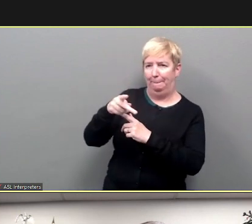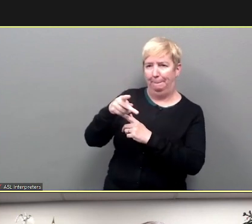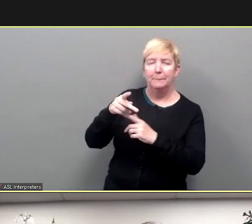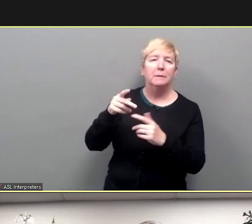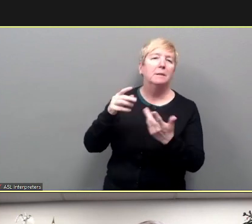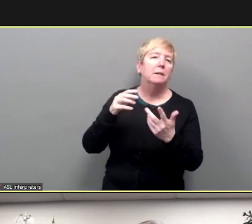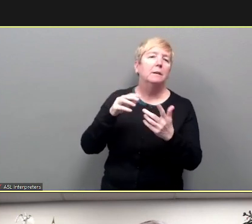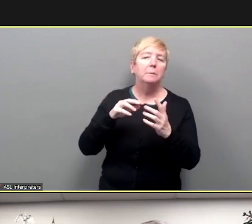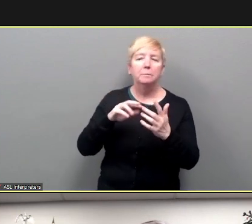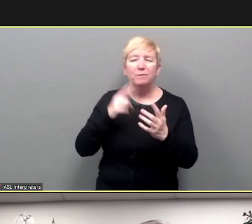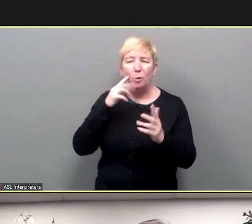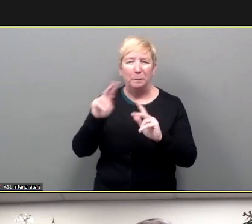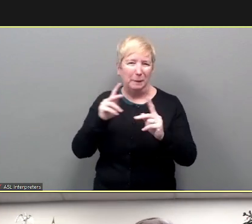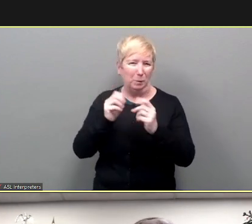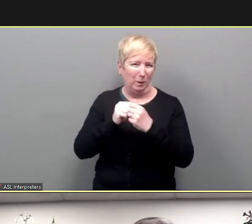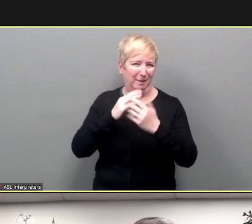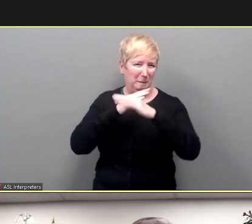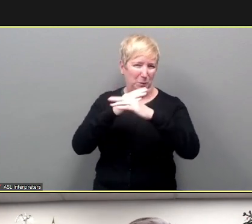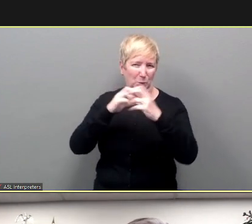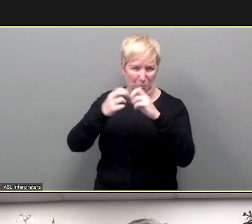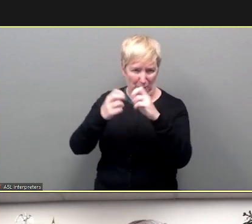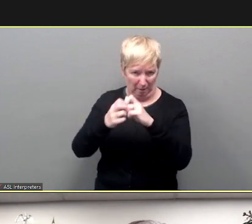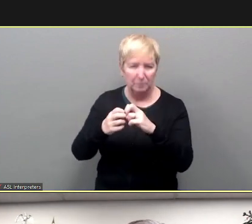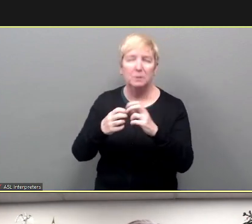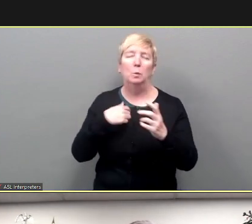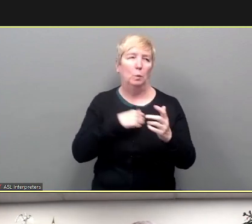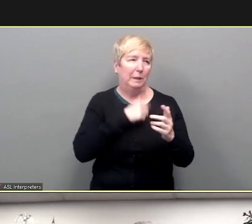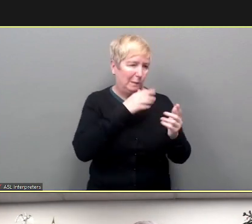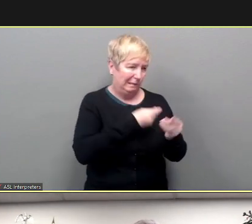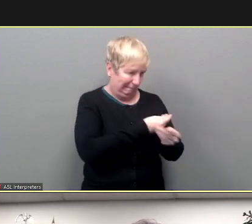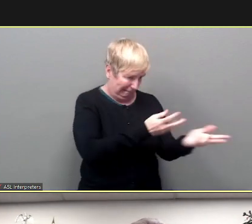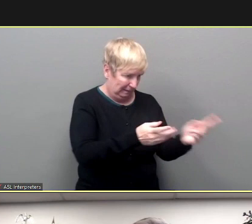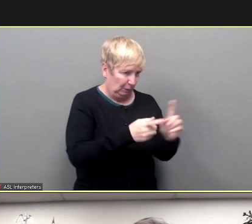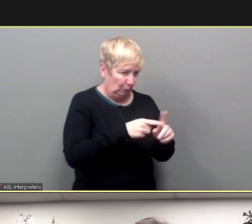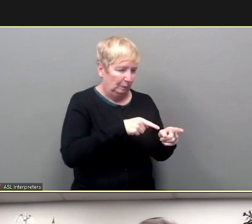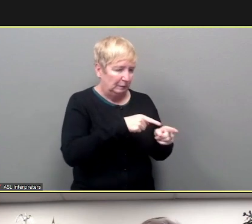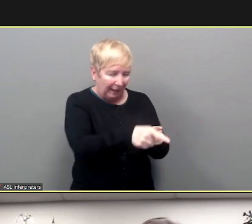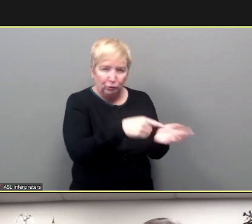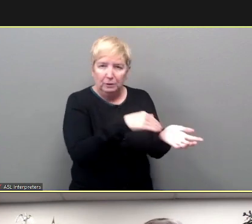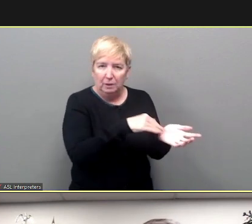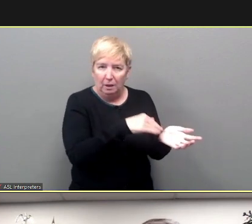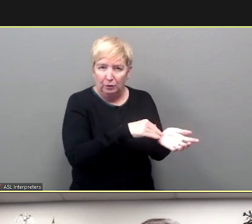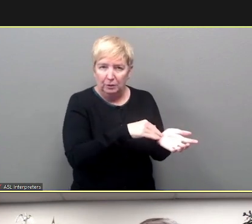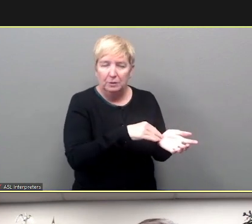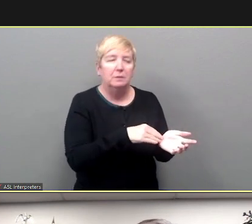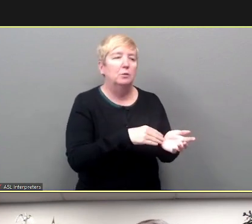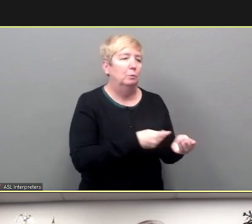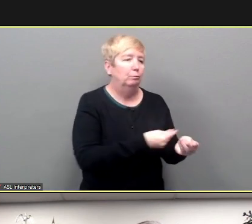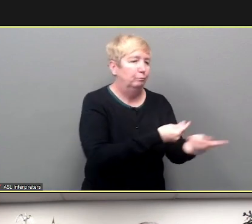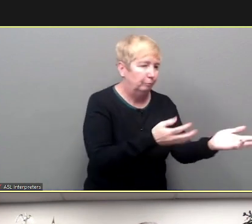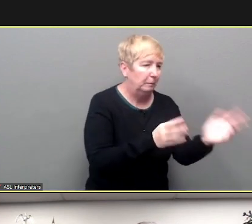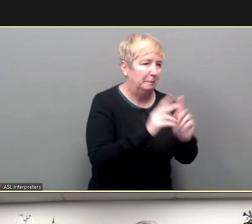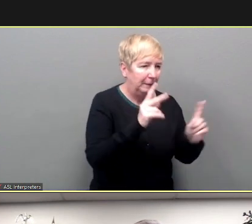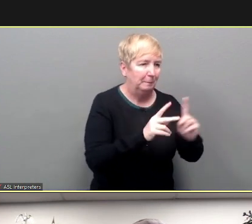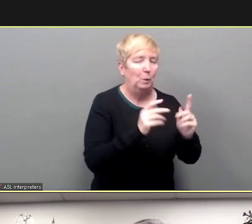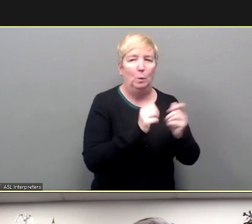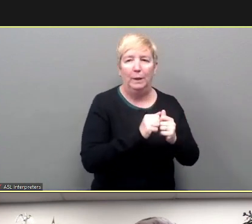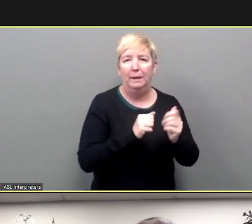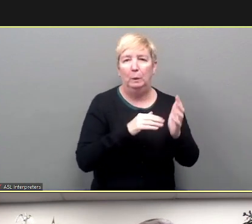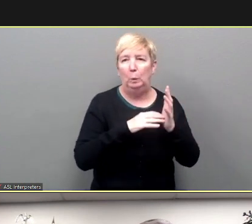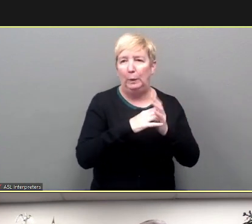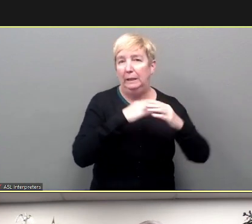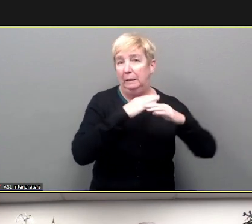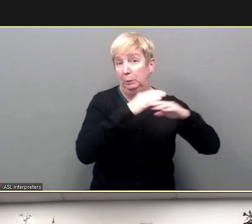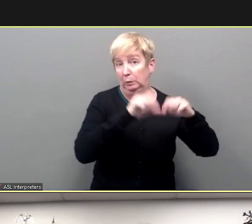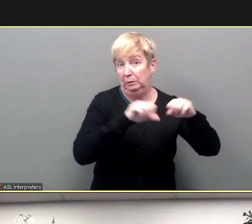available soon, and that will be distributed to specialists to prescribe to immunosuppressed patients.